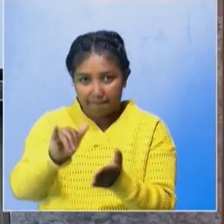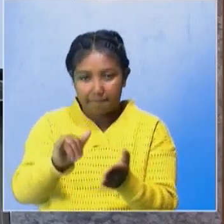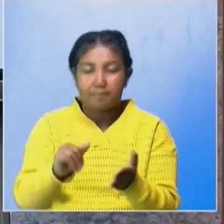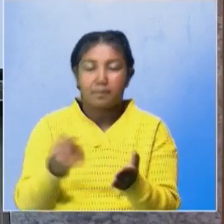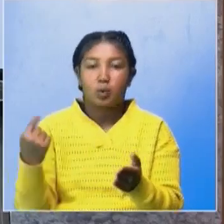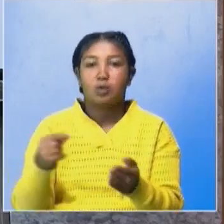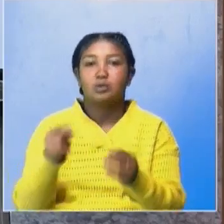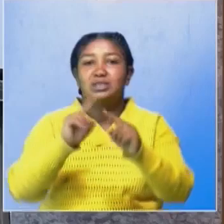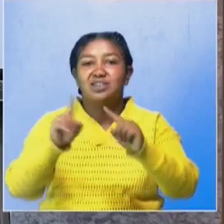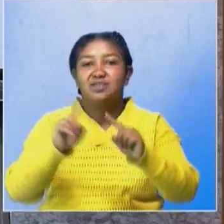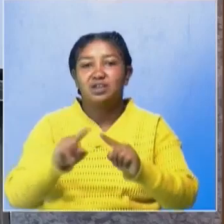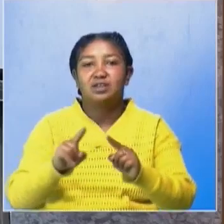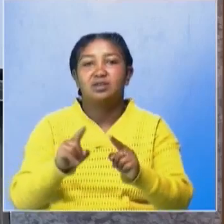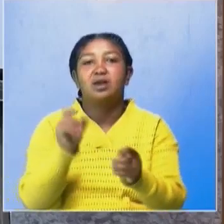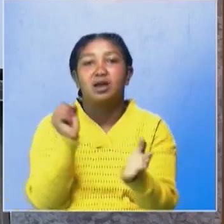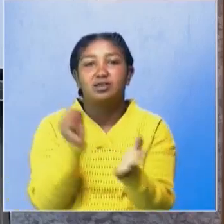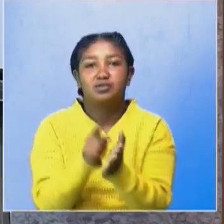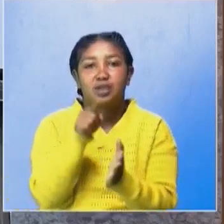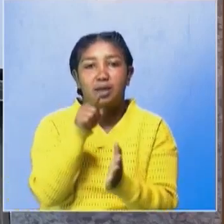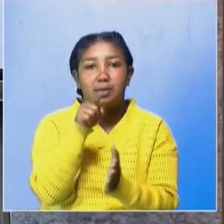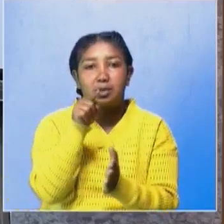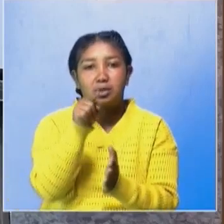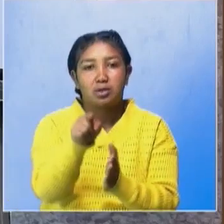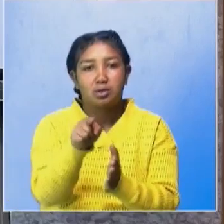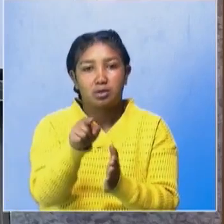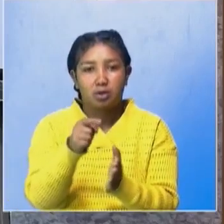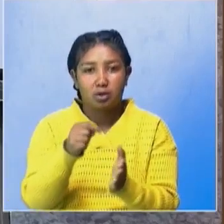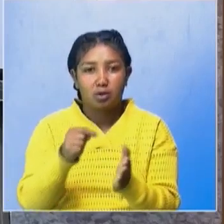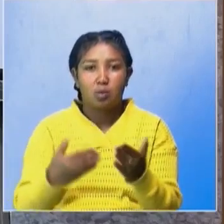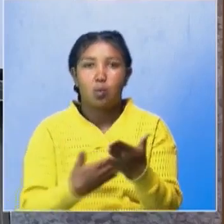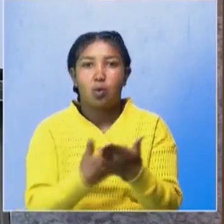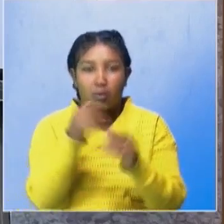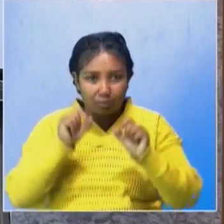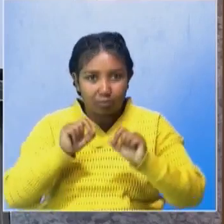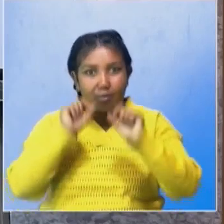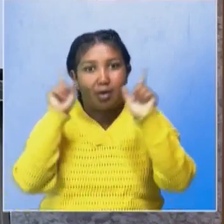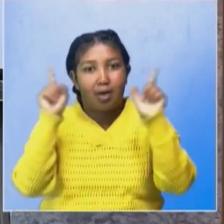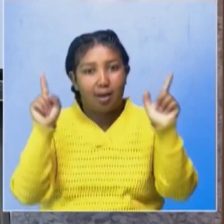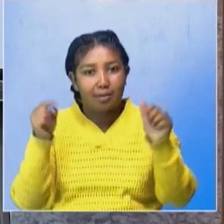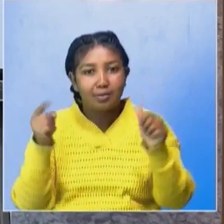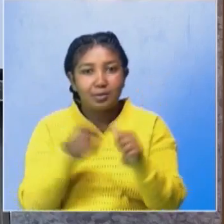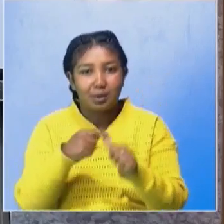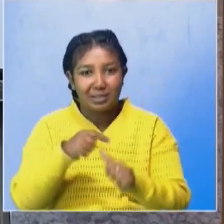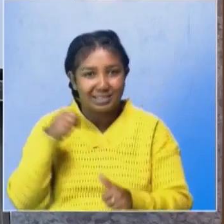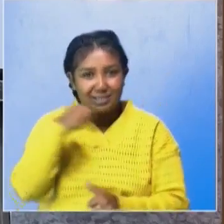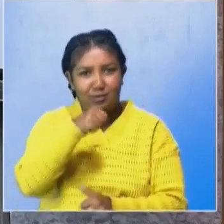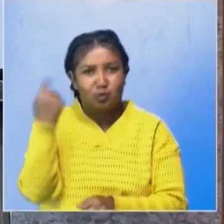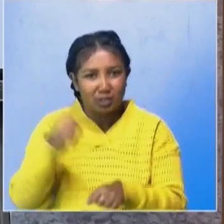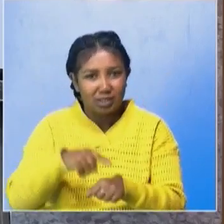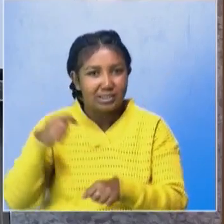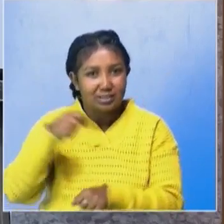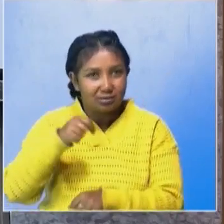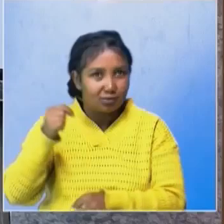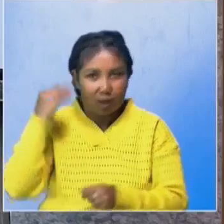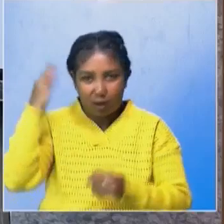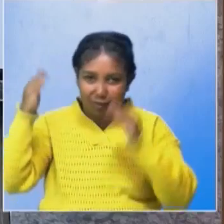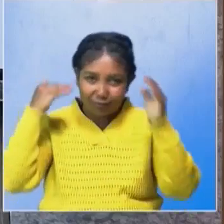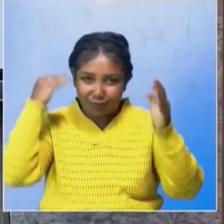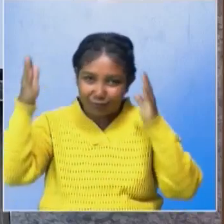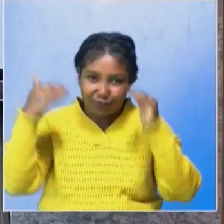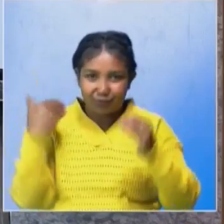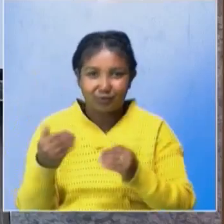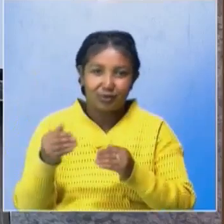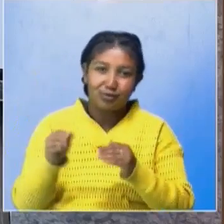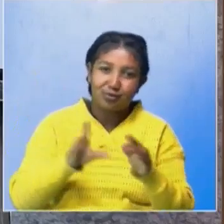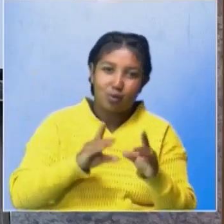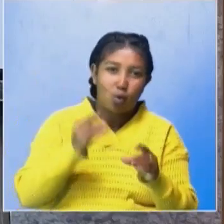different action. For example, waking up in the morning, brushing your teeth, combing your hair,